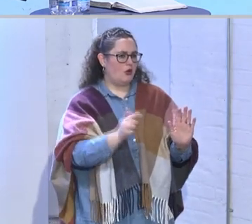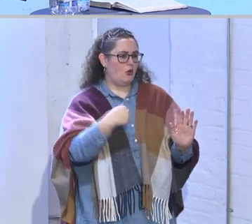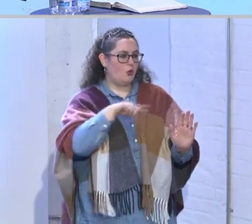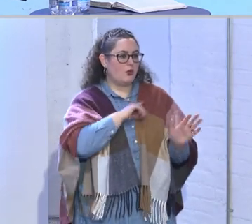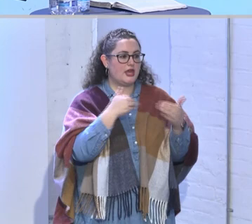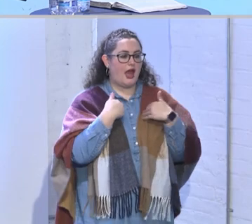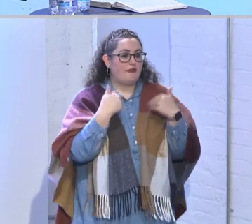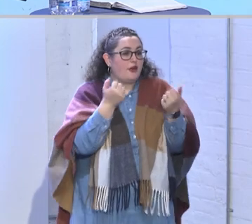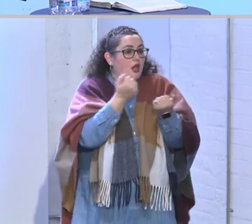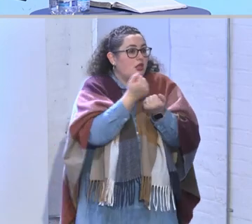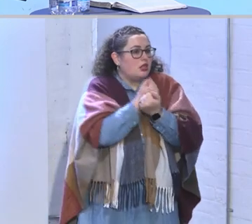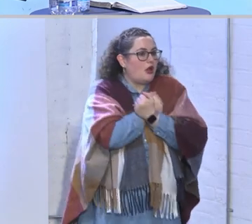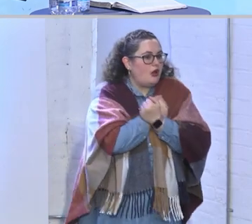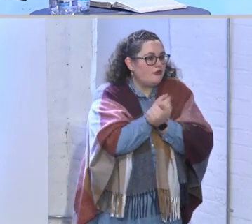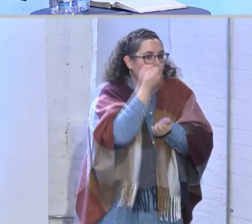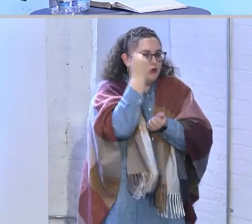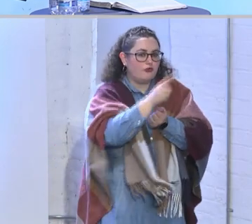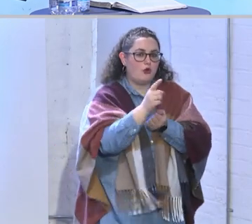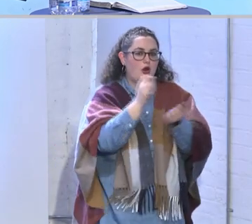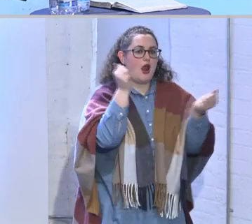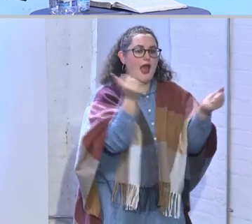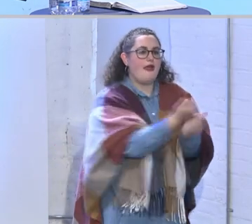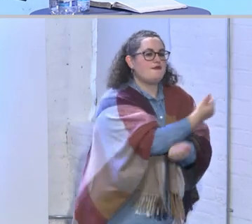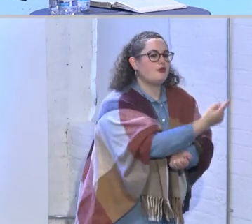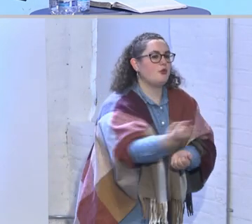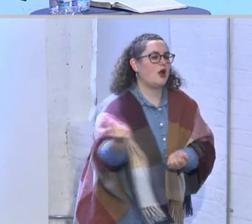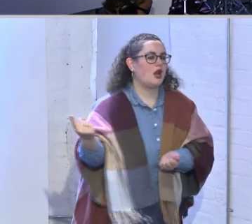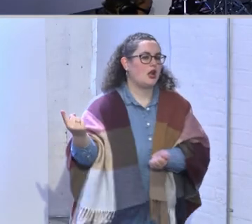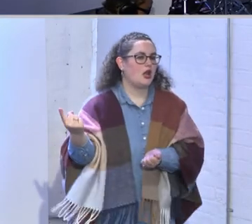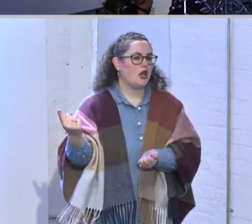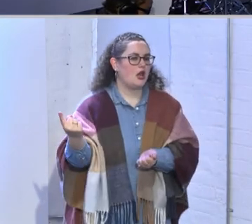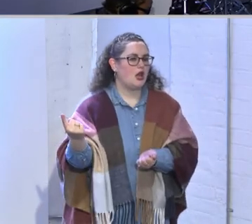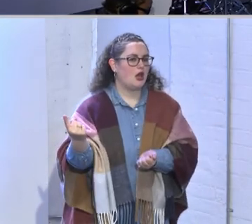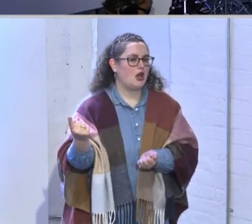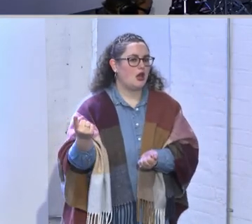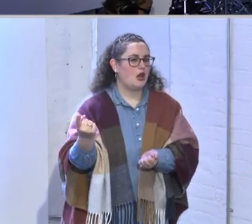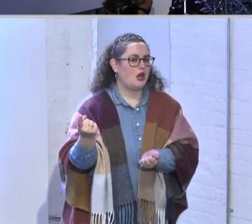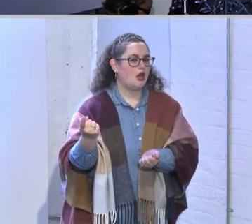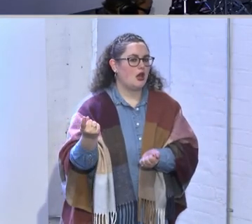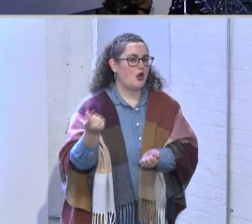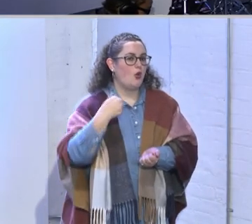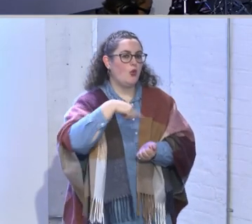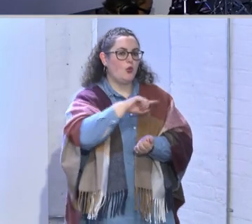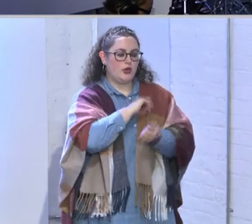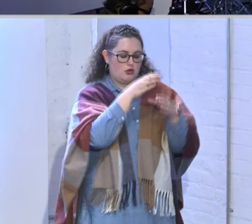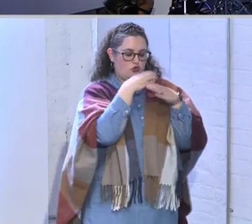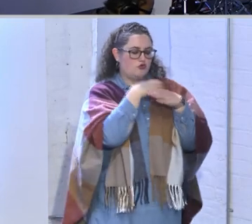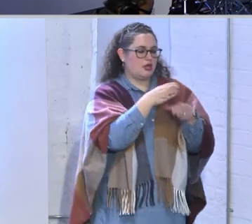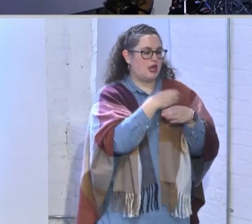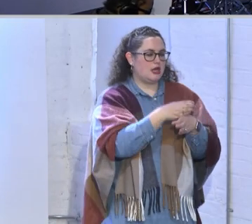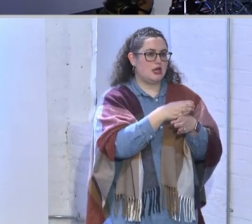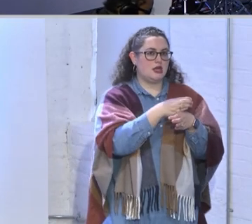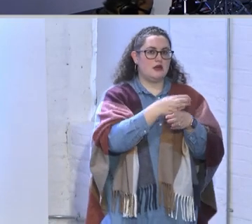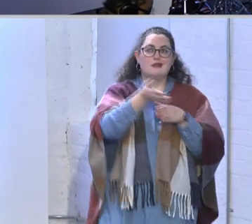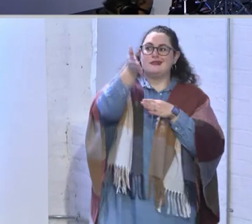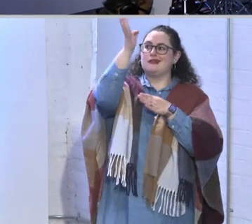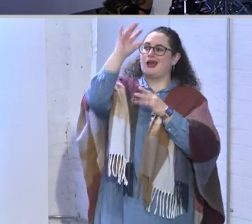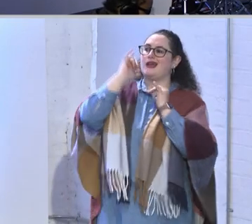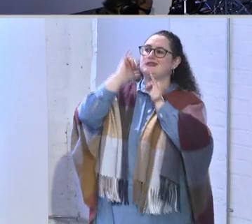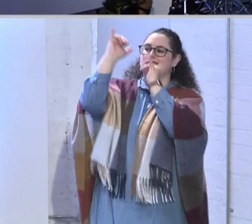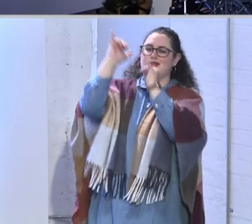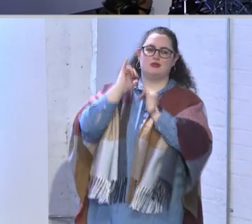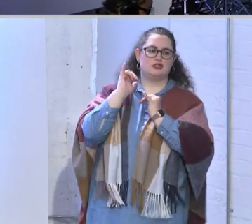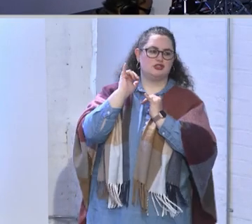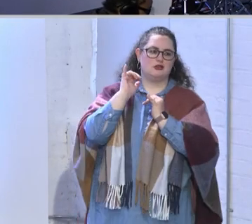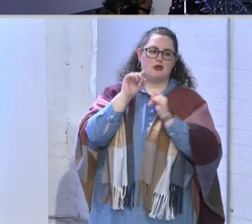so he said, yeah, God, you're created in God's image. Well, the fact is, we're created in his image, but it doesn't mean that everything we